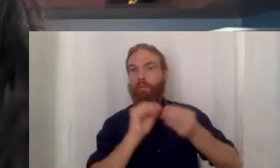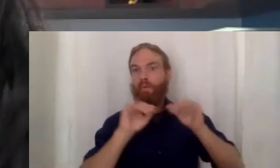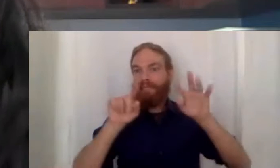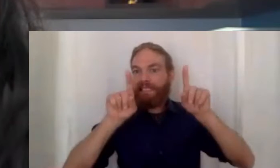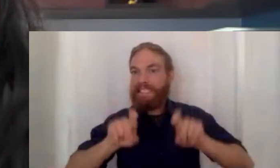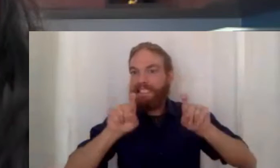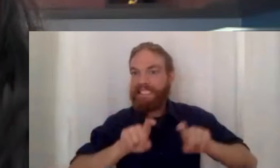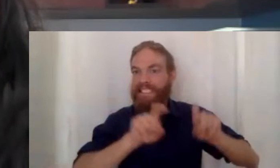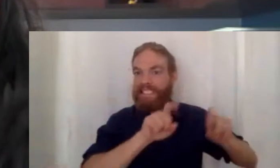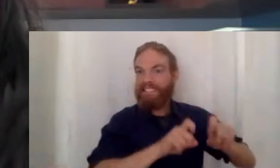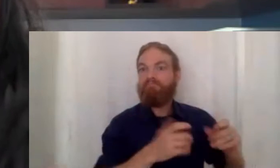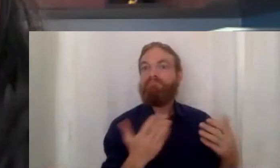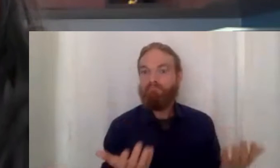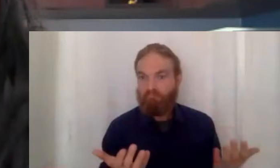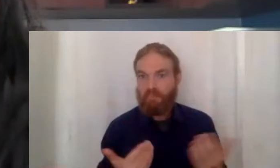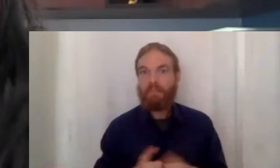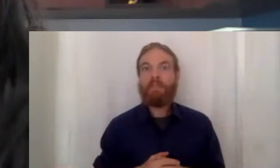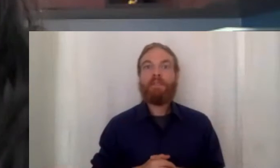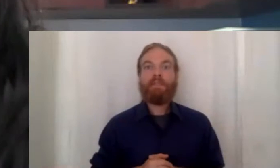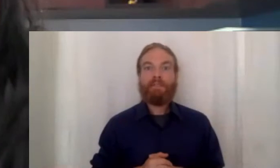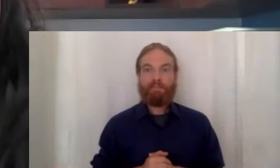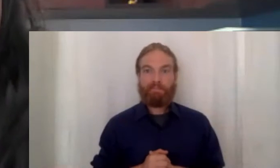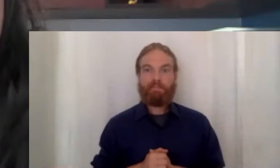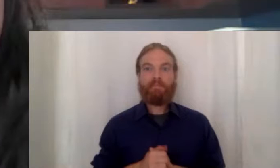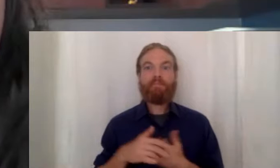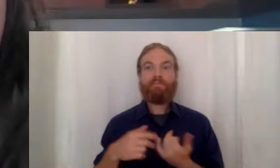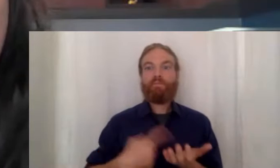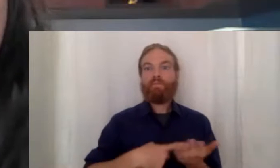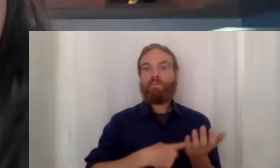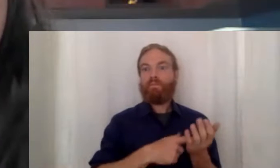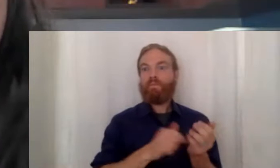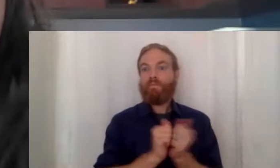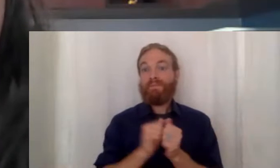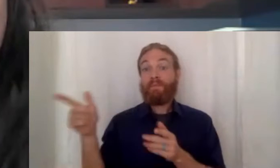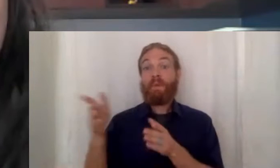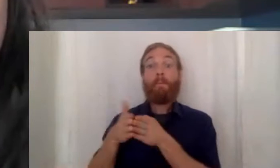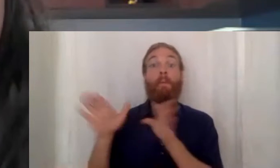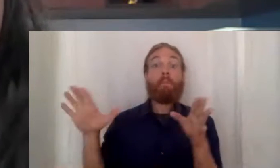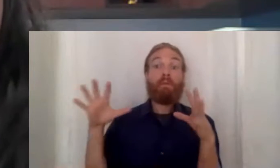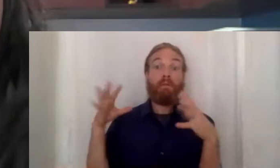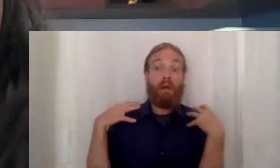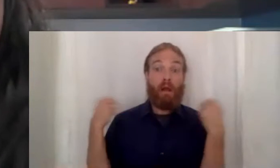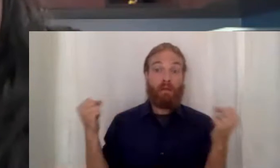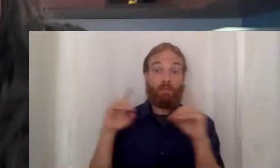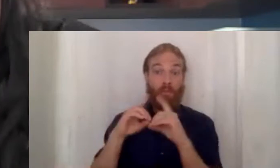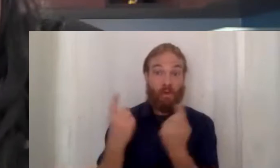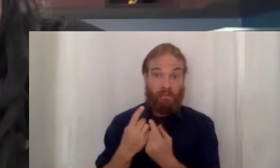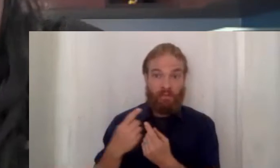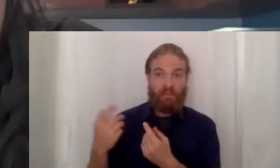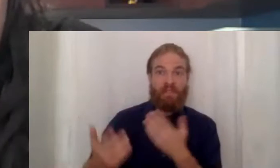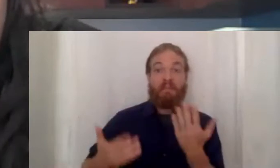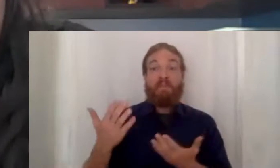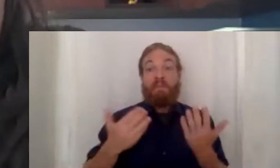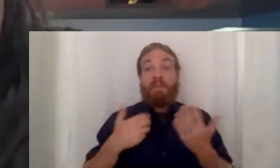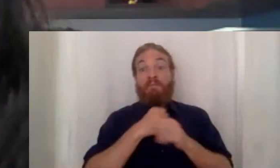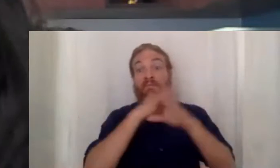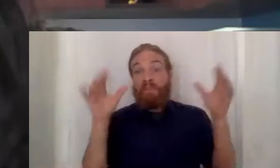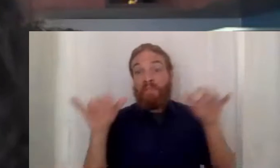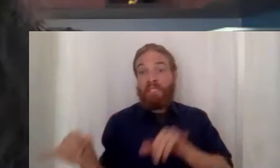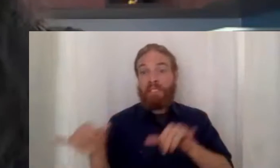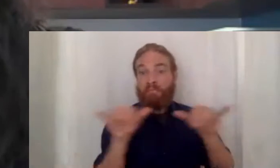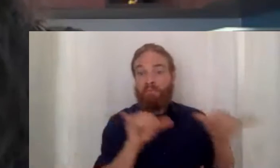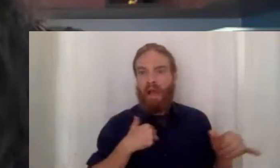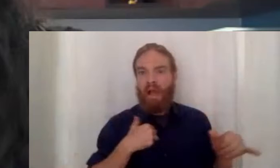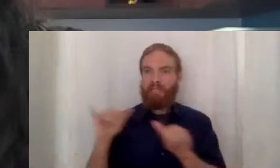whole, probably more than they would like to, but just to kind of get on the same page and have the same message. And as the different rules